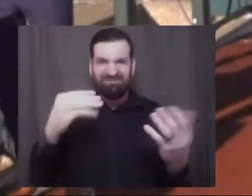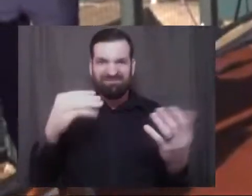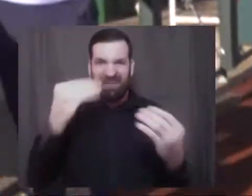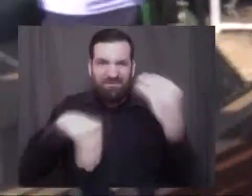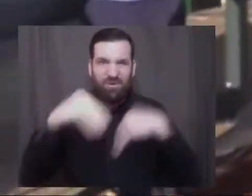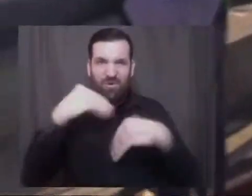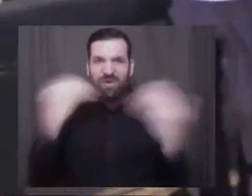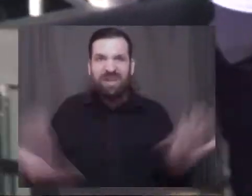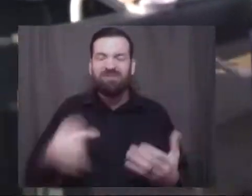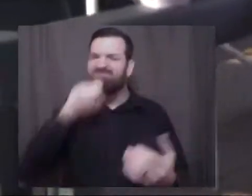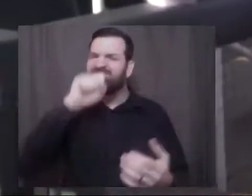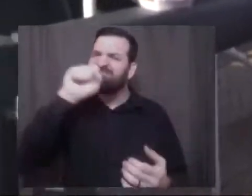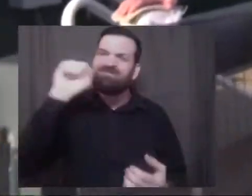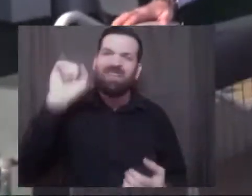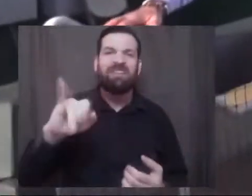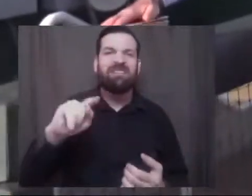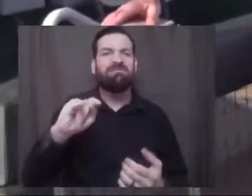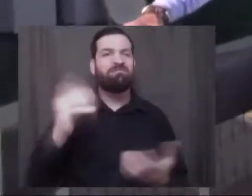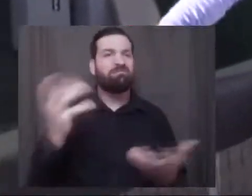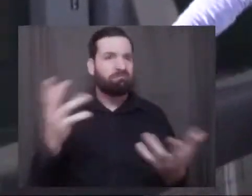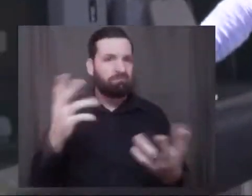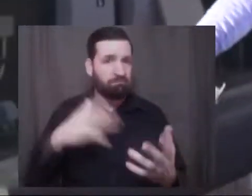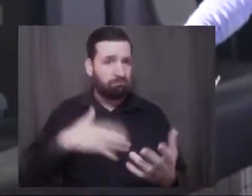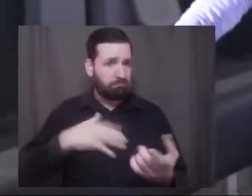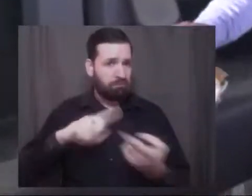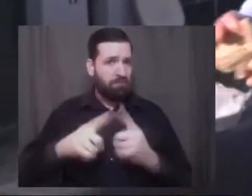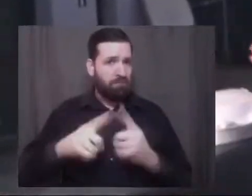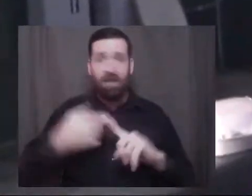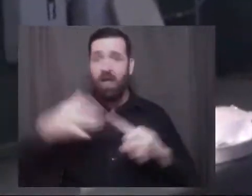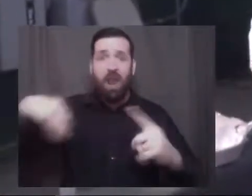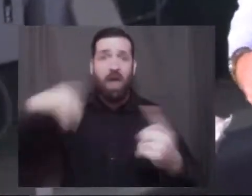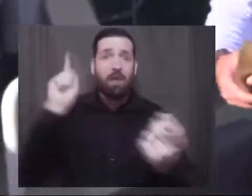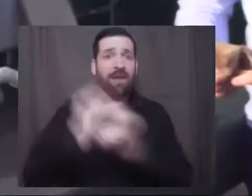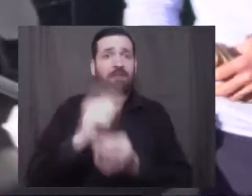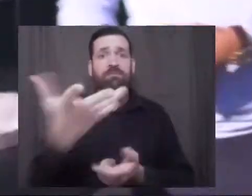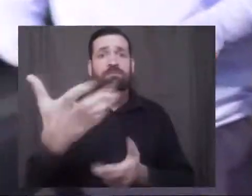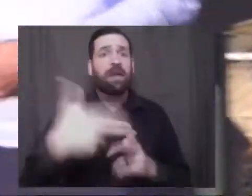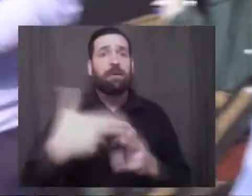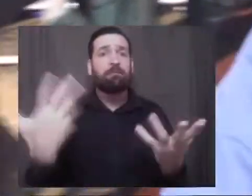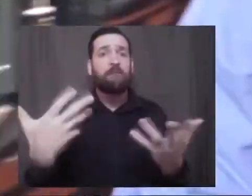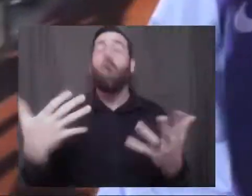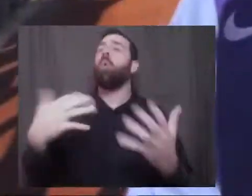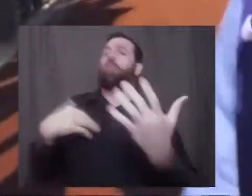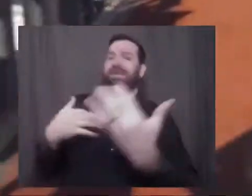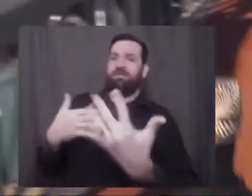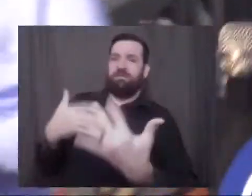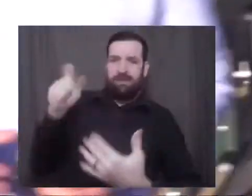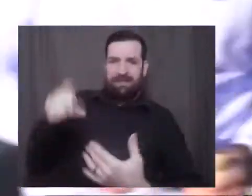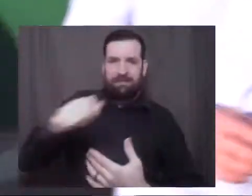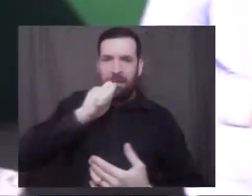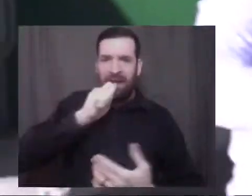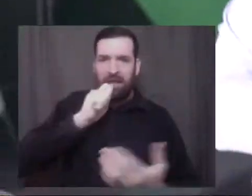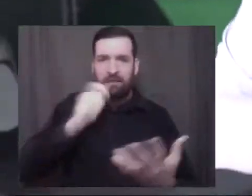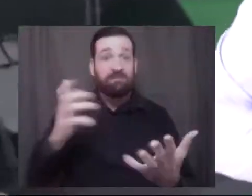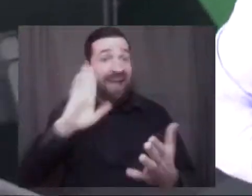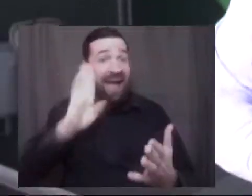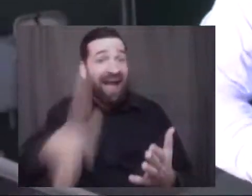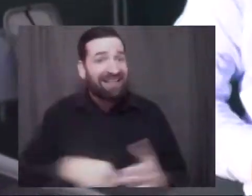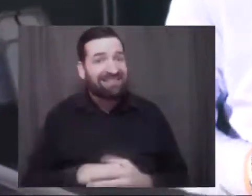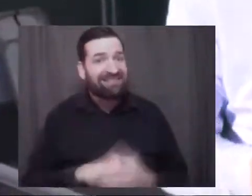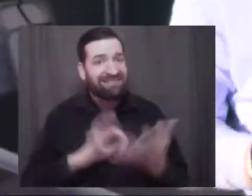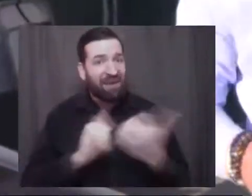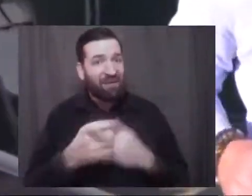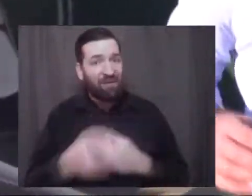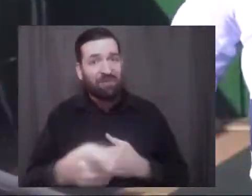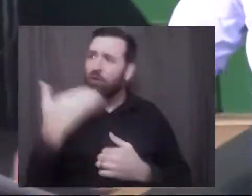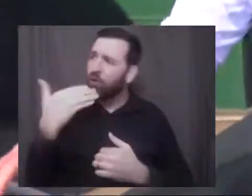here. And this is my friend. We haven't even met. What's your name? Oh, we got to have our mic. Hold on. Hi. How are you? Good. How are you? Good. Troy